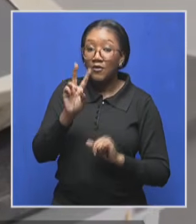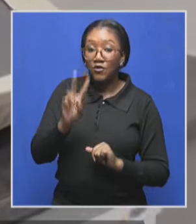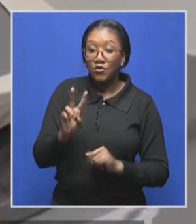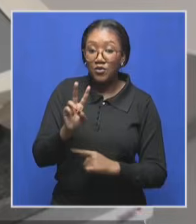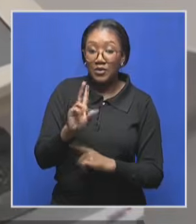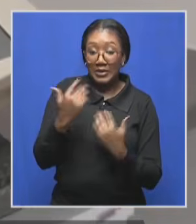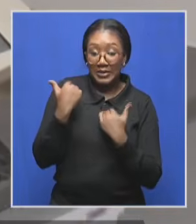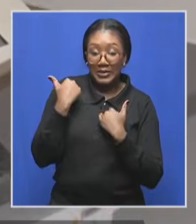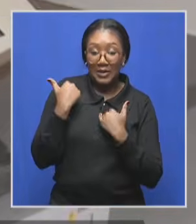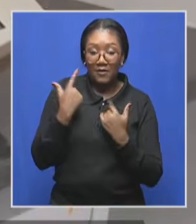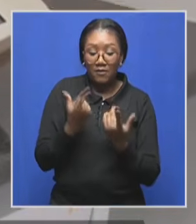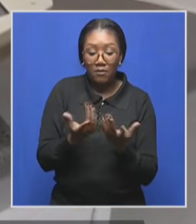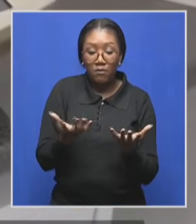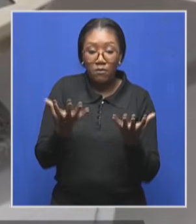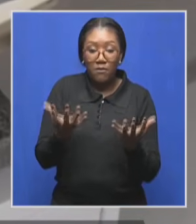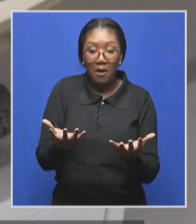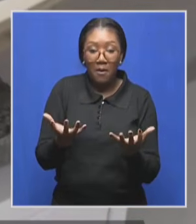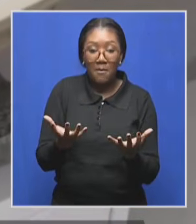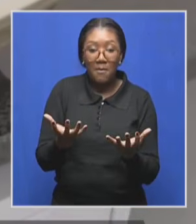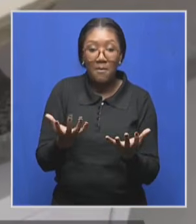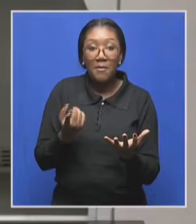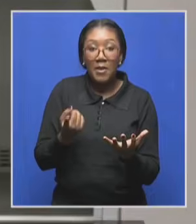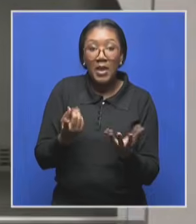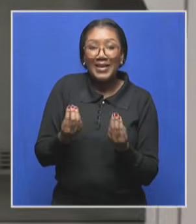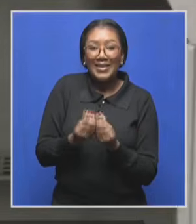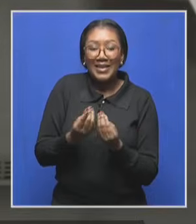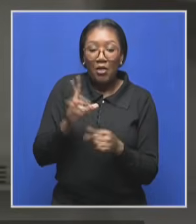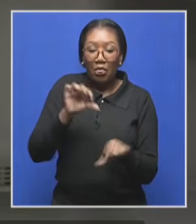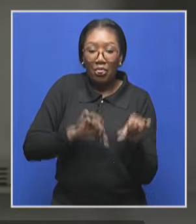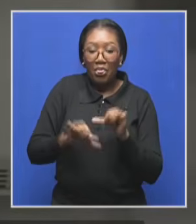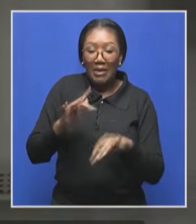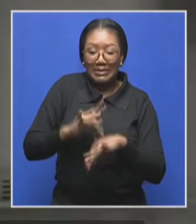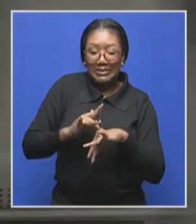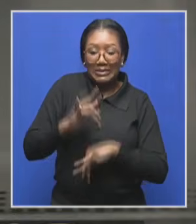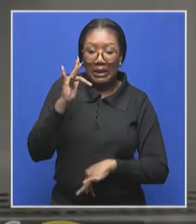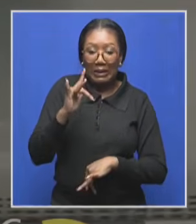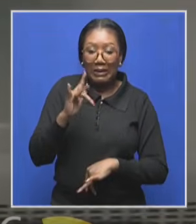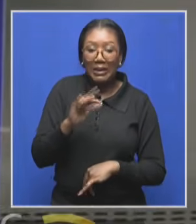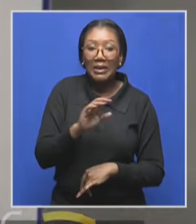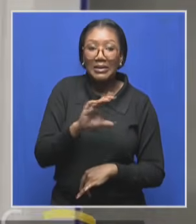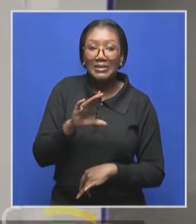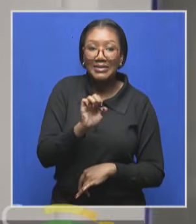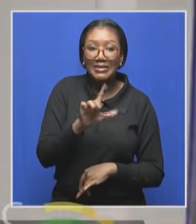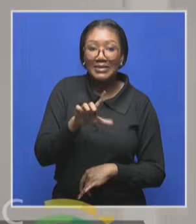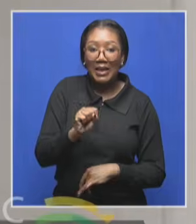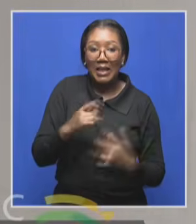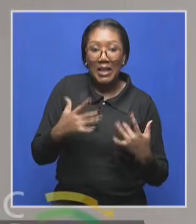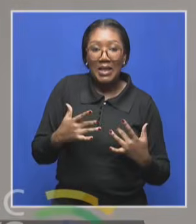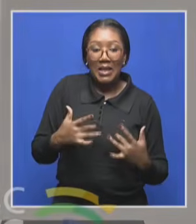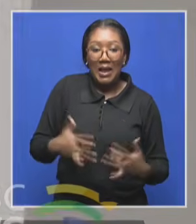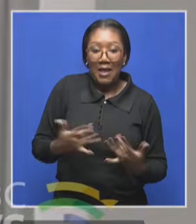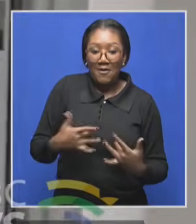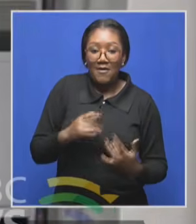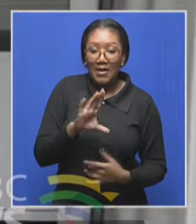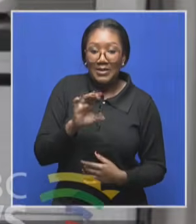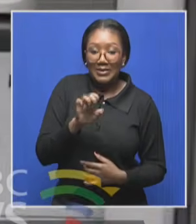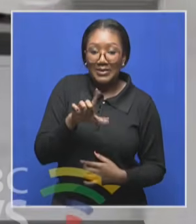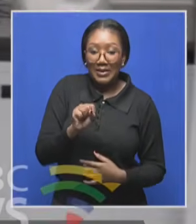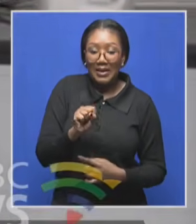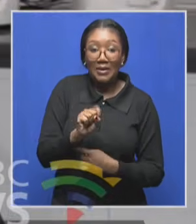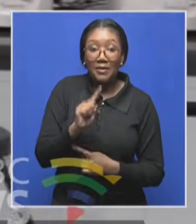cabinet, it ensures that if we're working with contaminants, because we're working with cells, live cells, that they do not